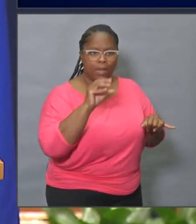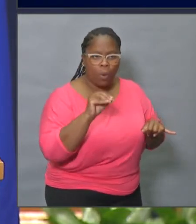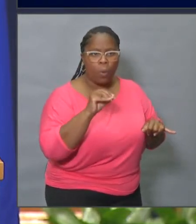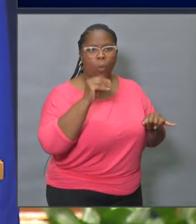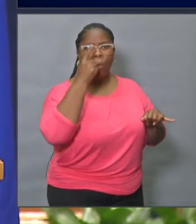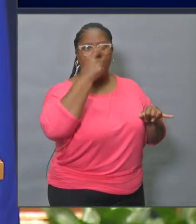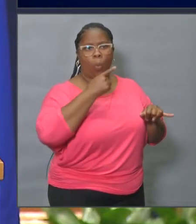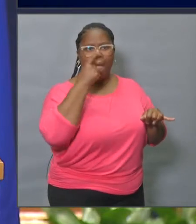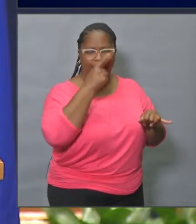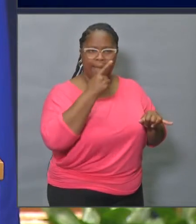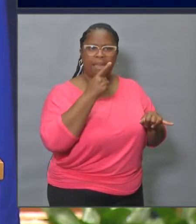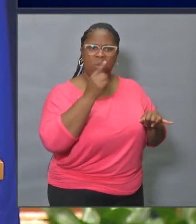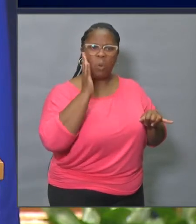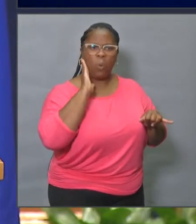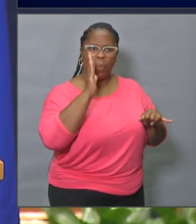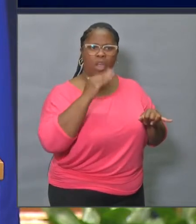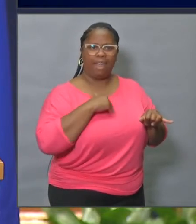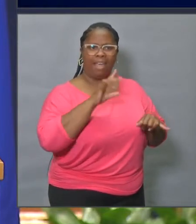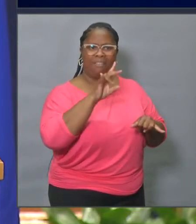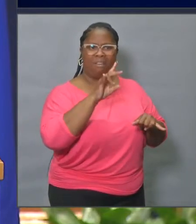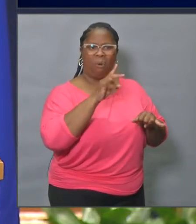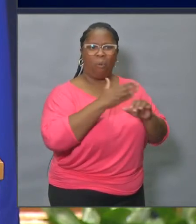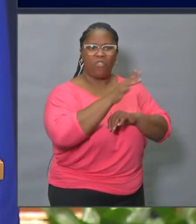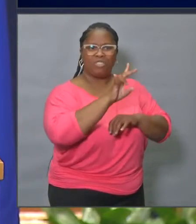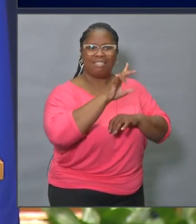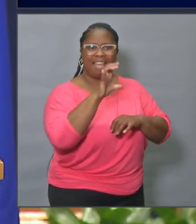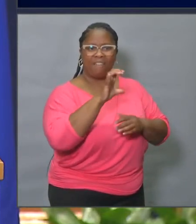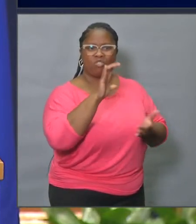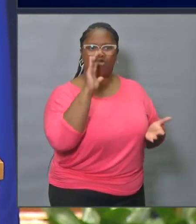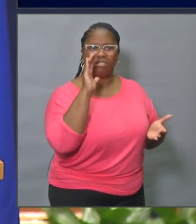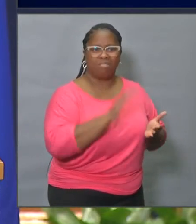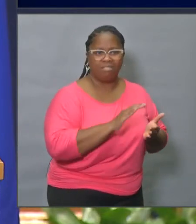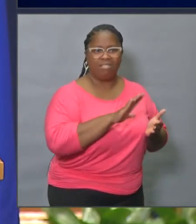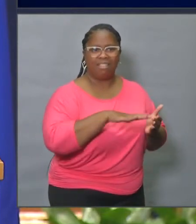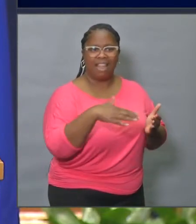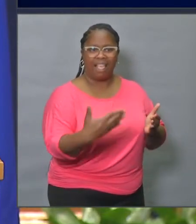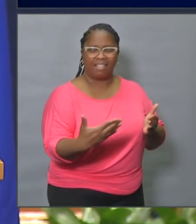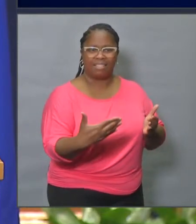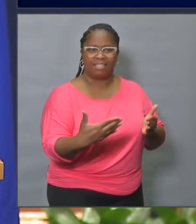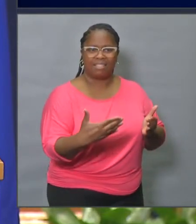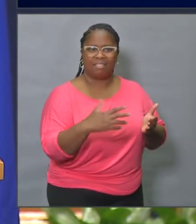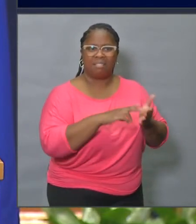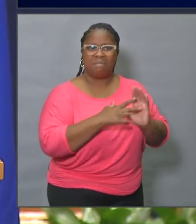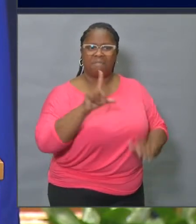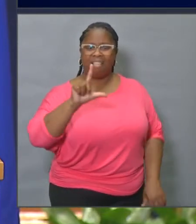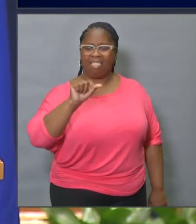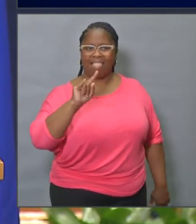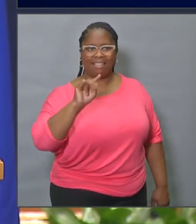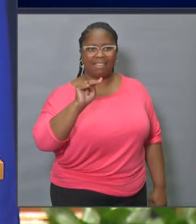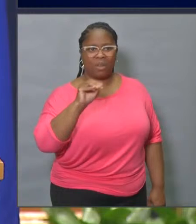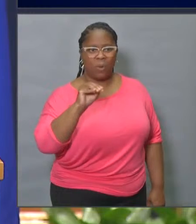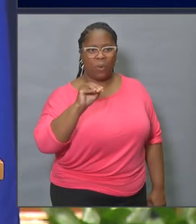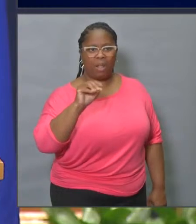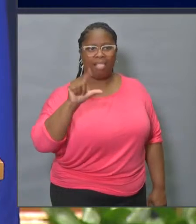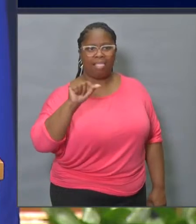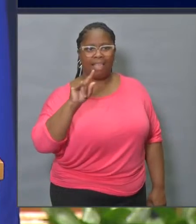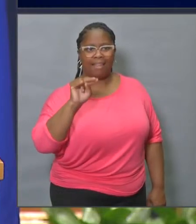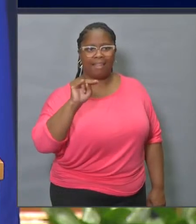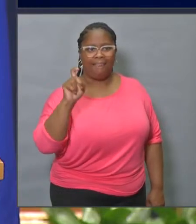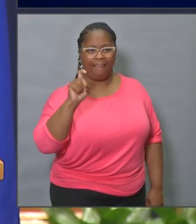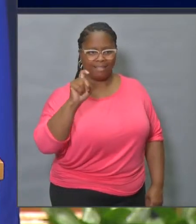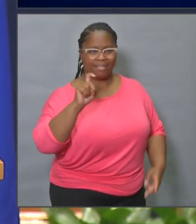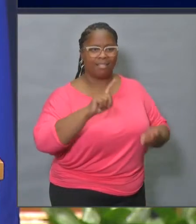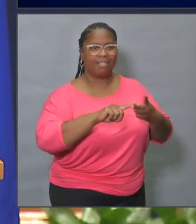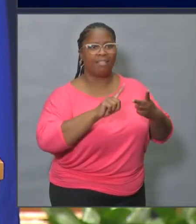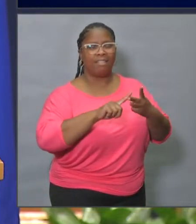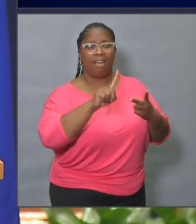were 485 excess deaths among people identifying as Latino Latinx,